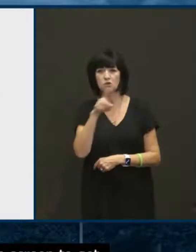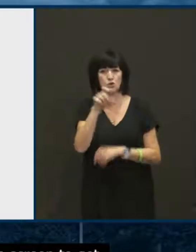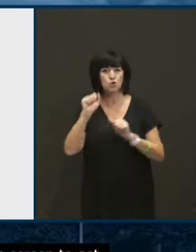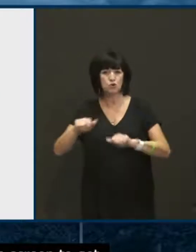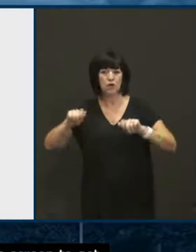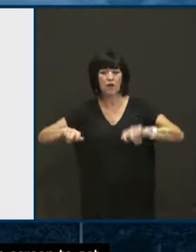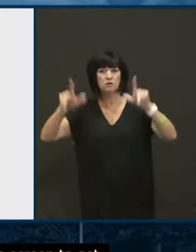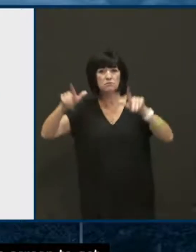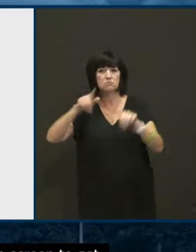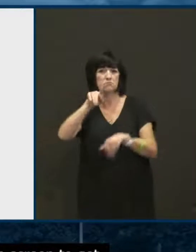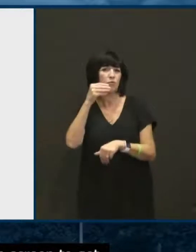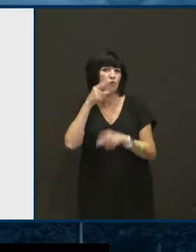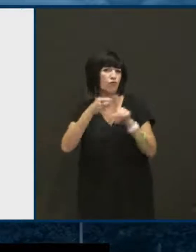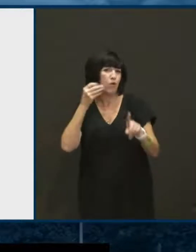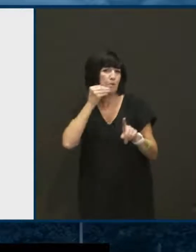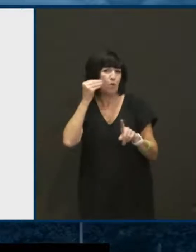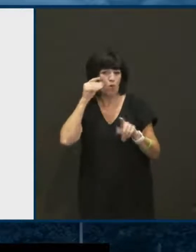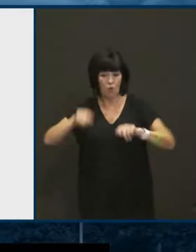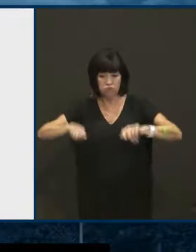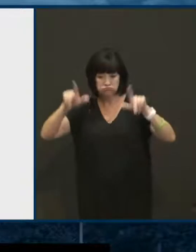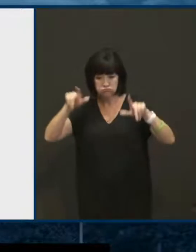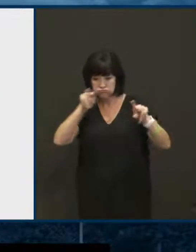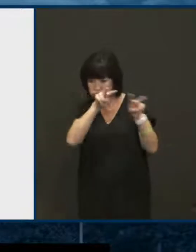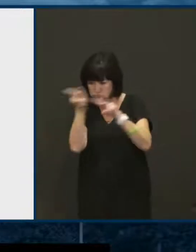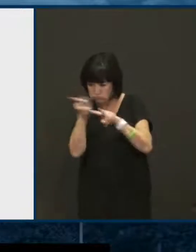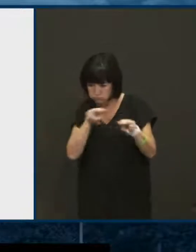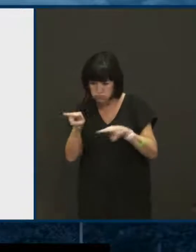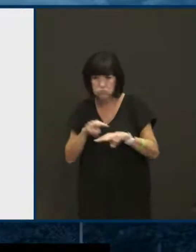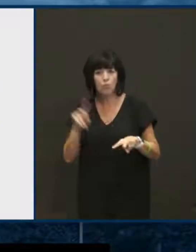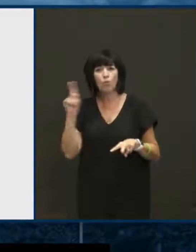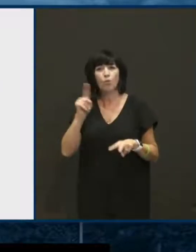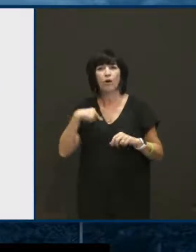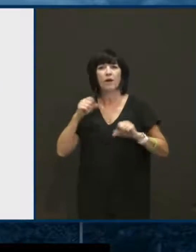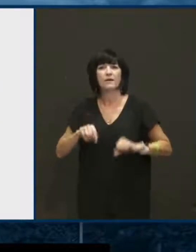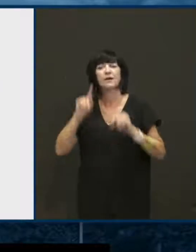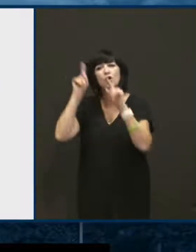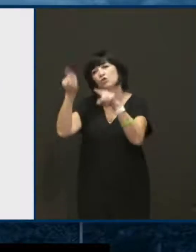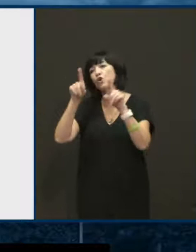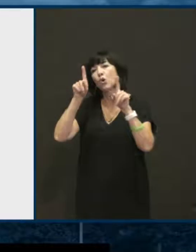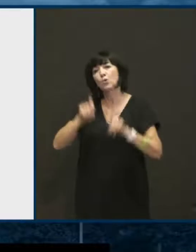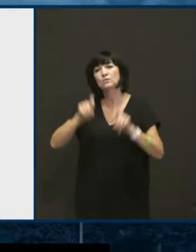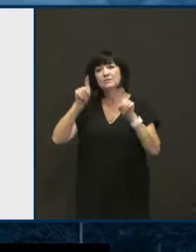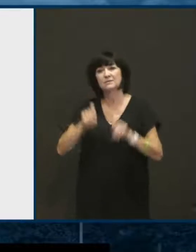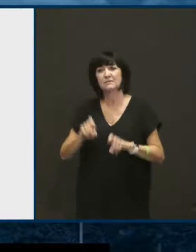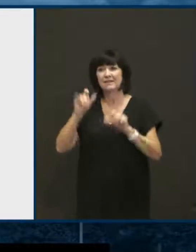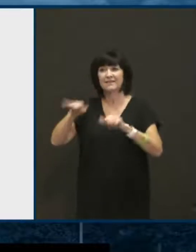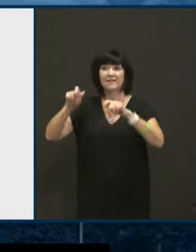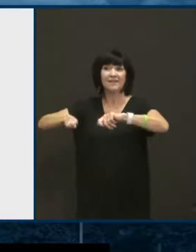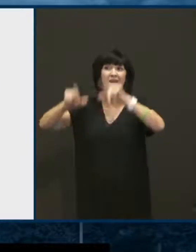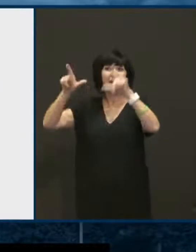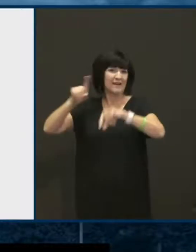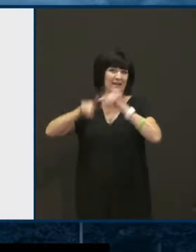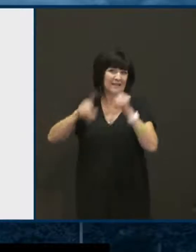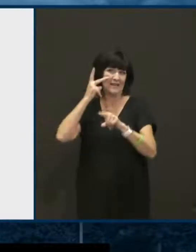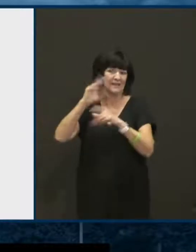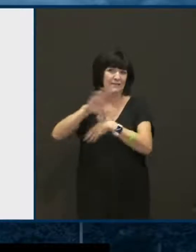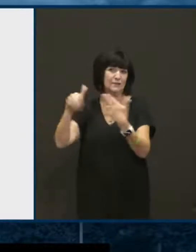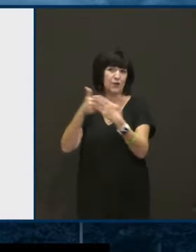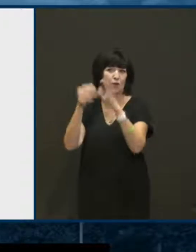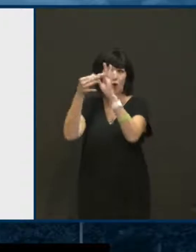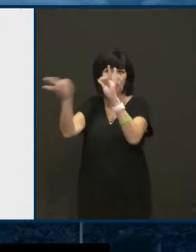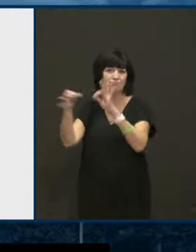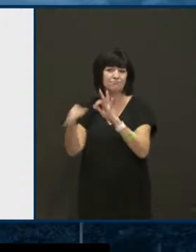de.gov/get-tested. Know your status. Help us squash the spread and win this war